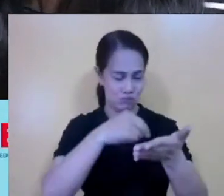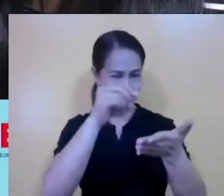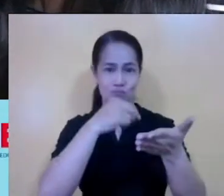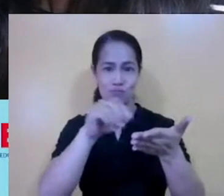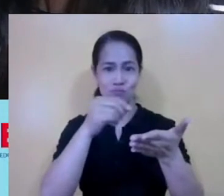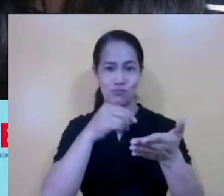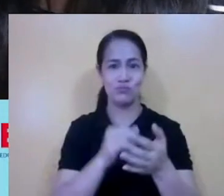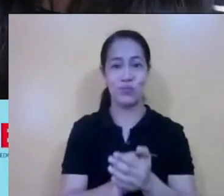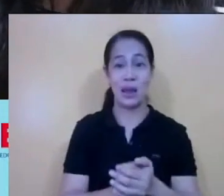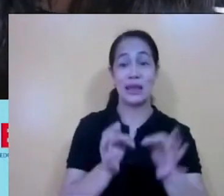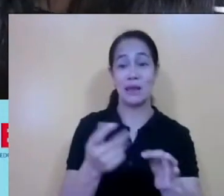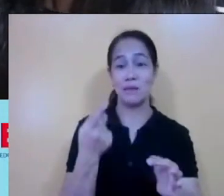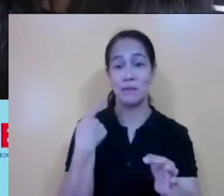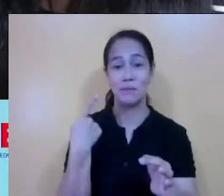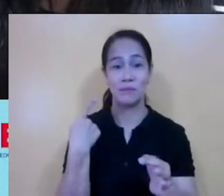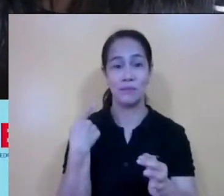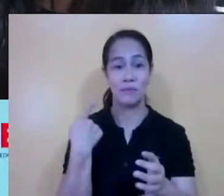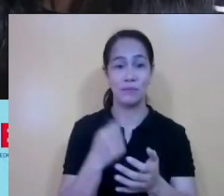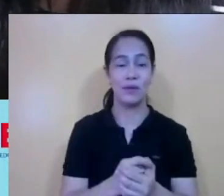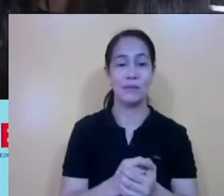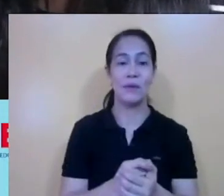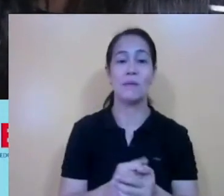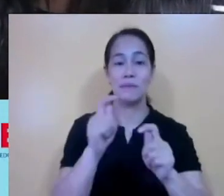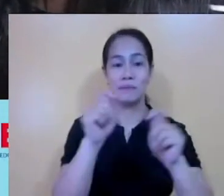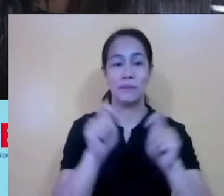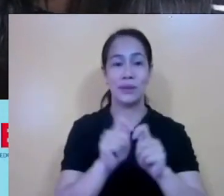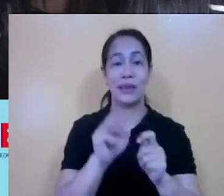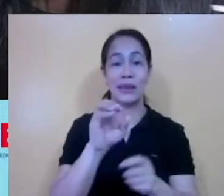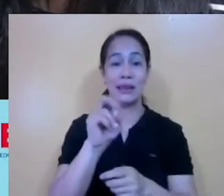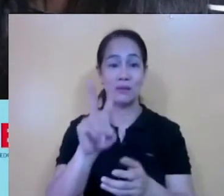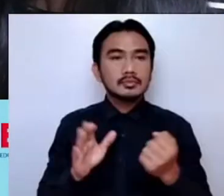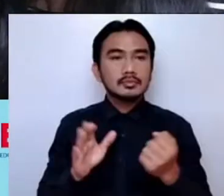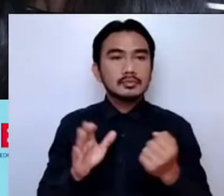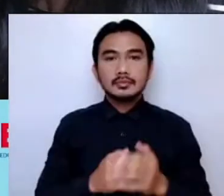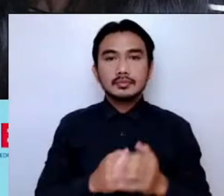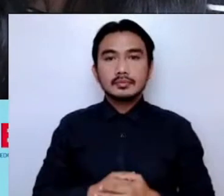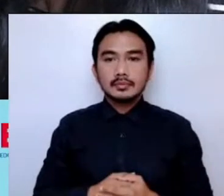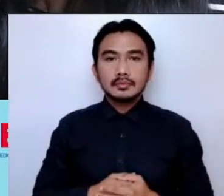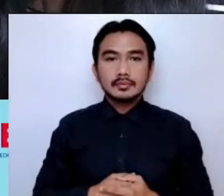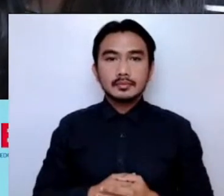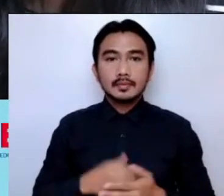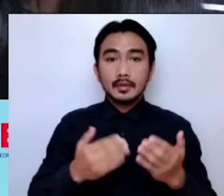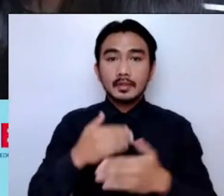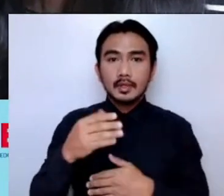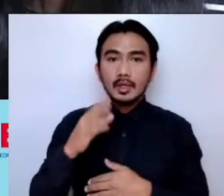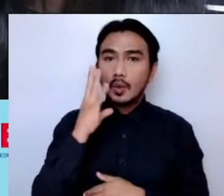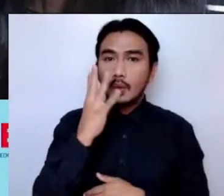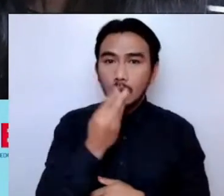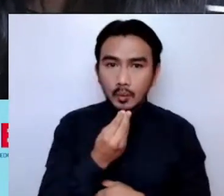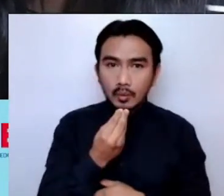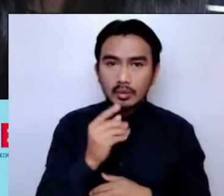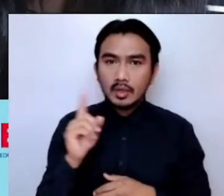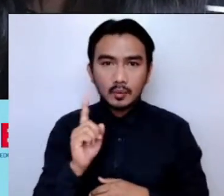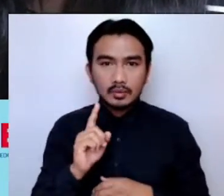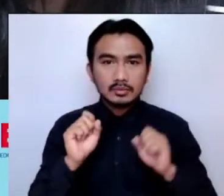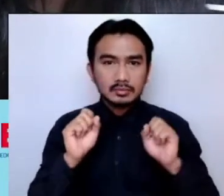have a uniform type of MOV to submit in your school. Next, who or what will determine the mode